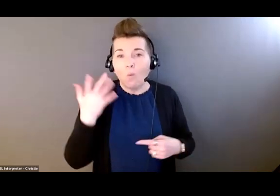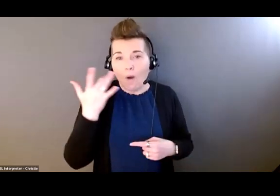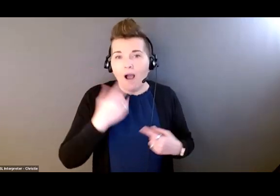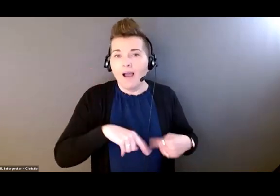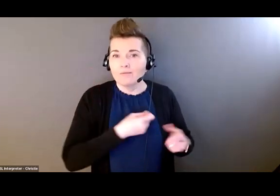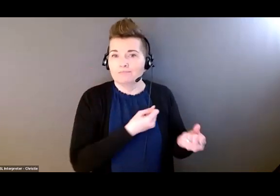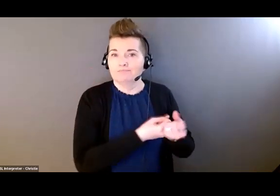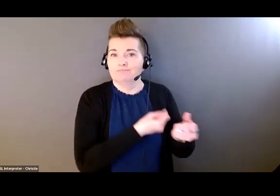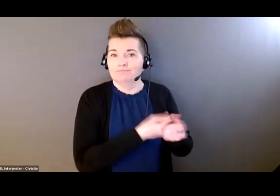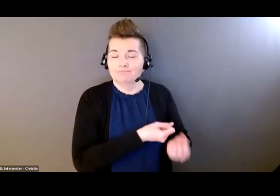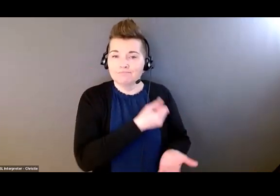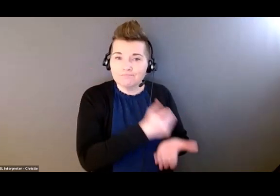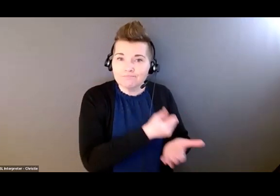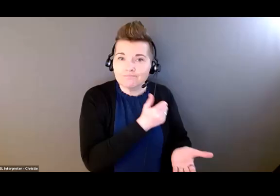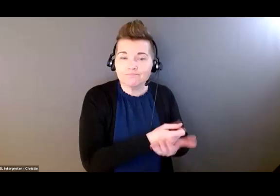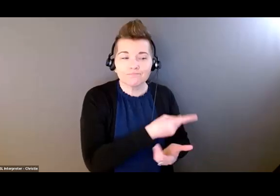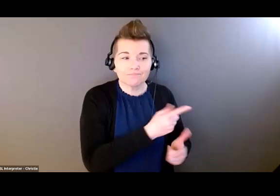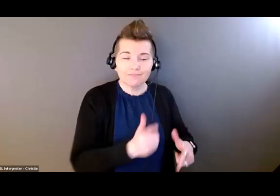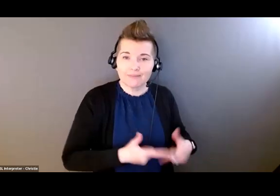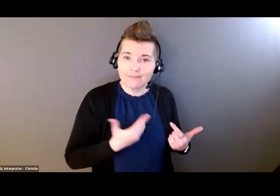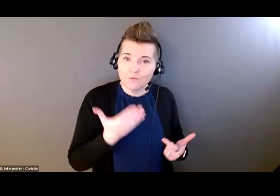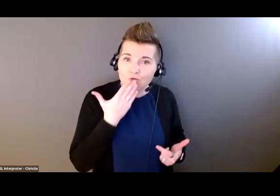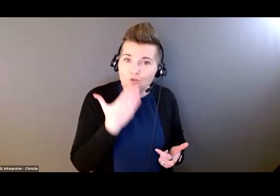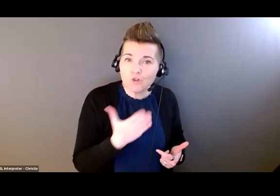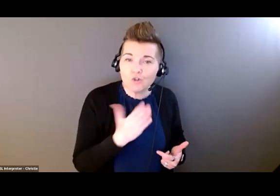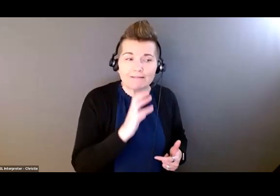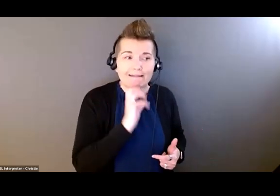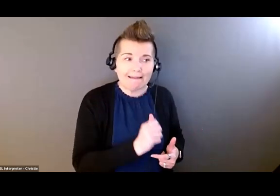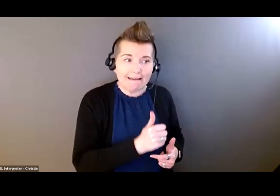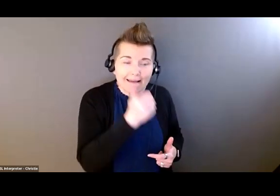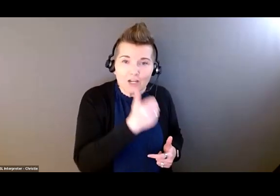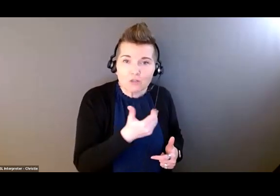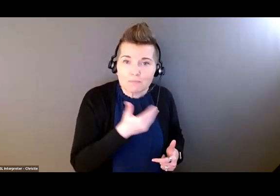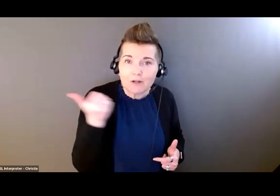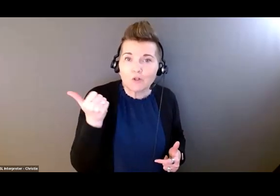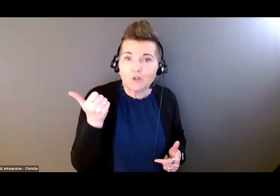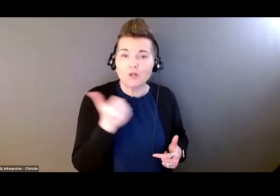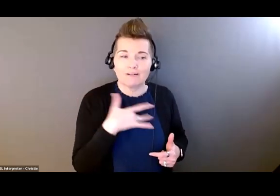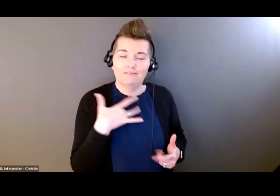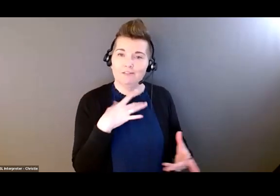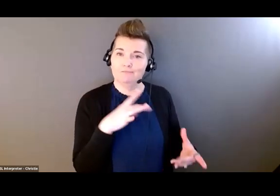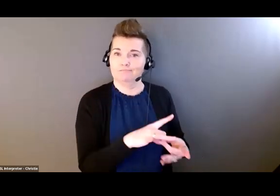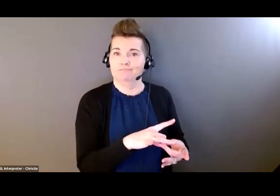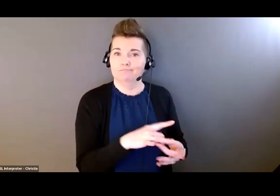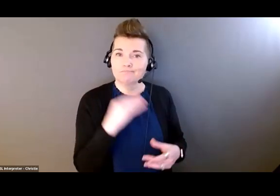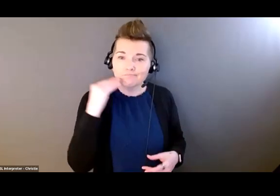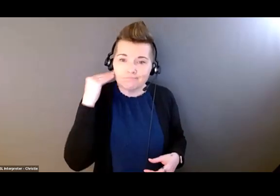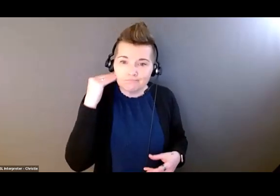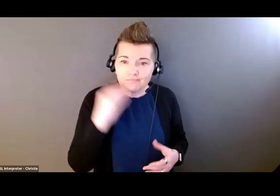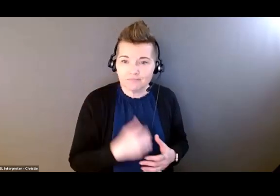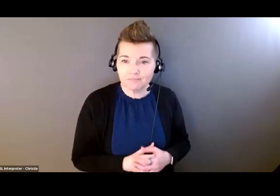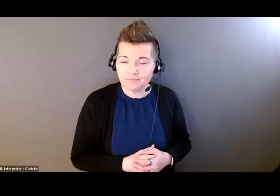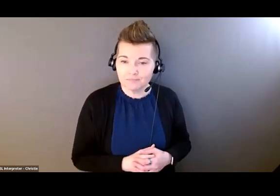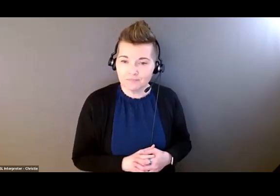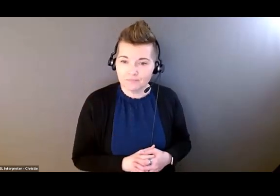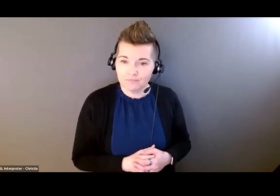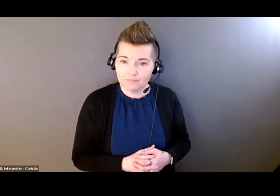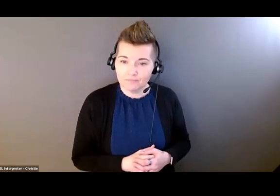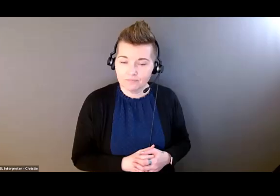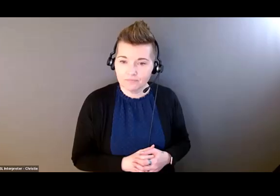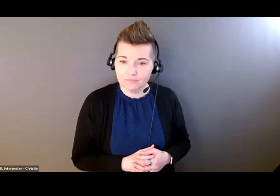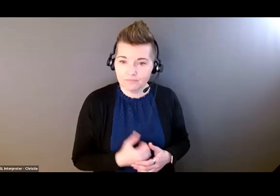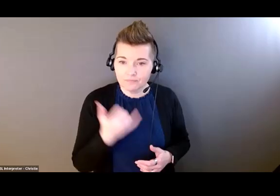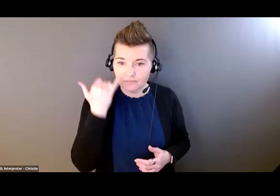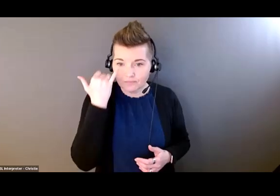reminder of why we do what we do, helping every person live well, age well, and feel truly at home.